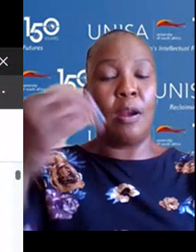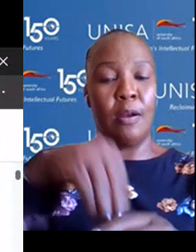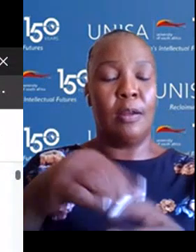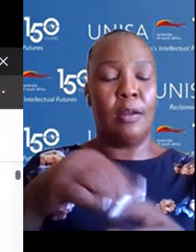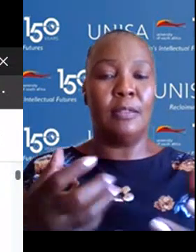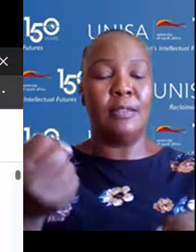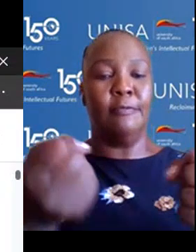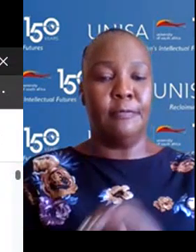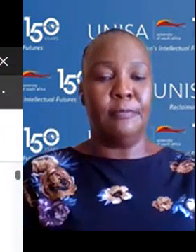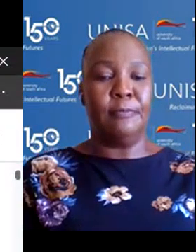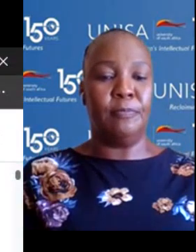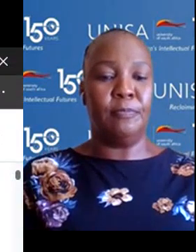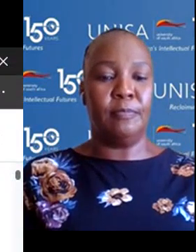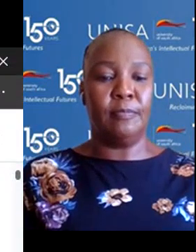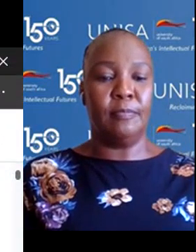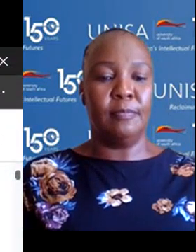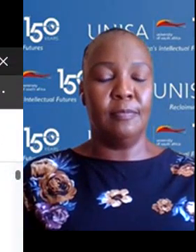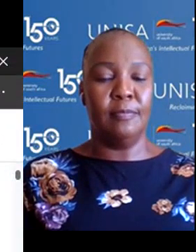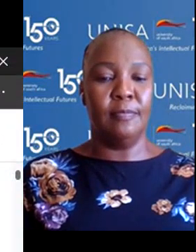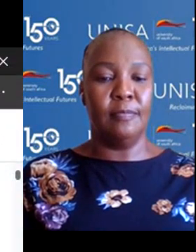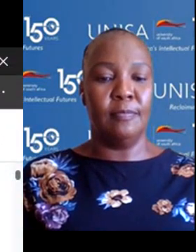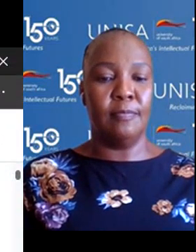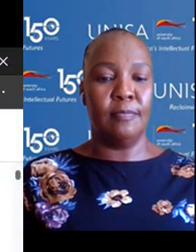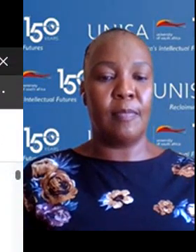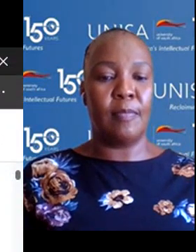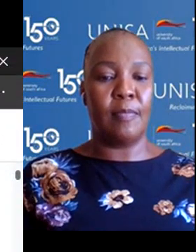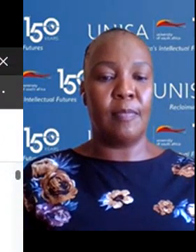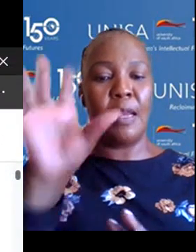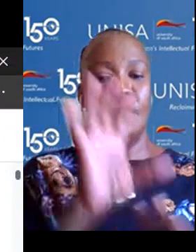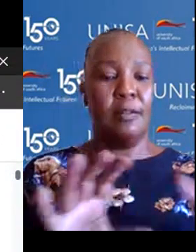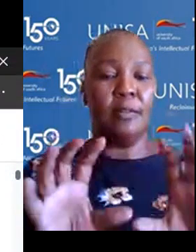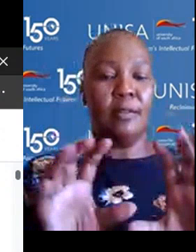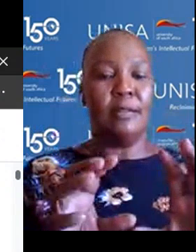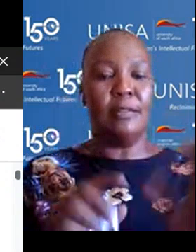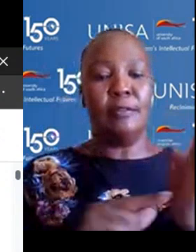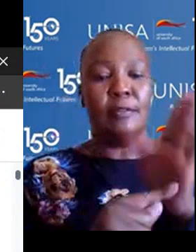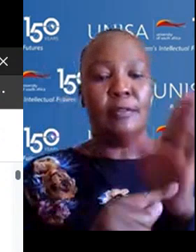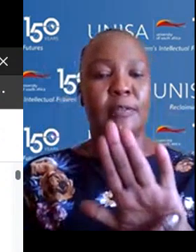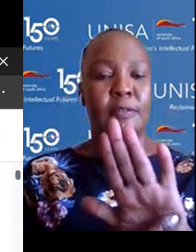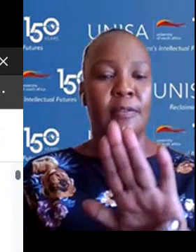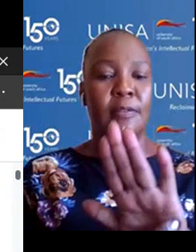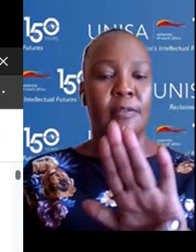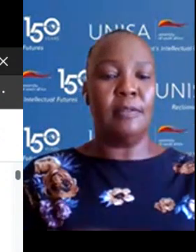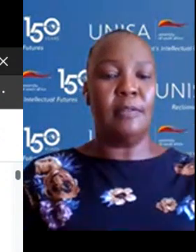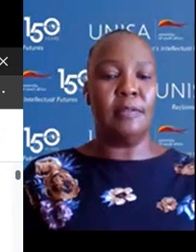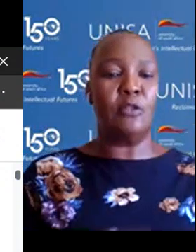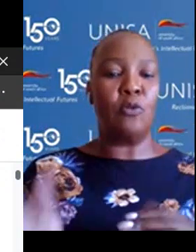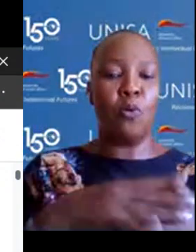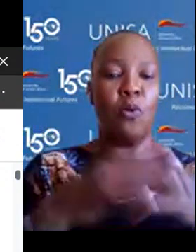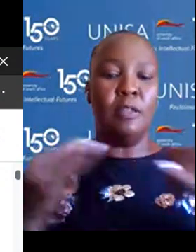will download when you open. That's why I didn't want to click on those other folders, because I know there's videos in there and it's going to take until Christmas to